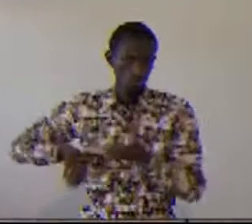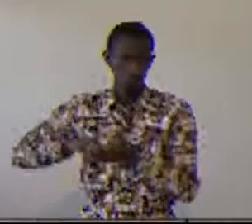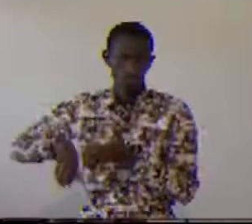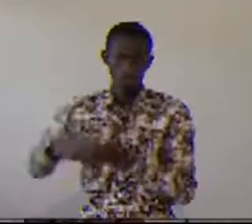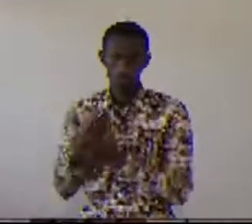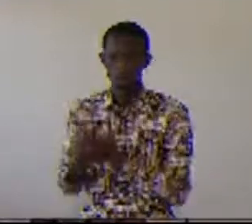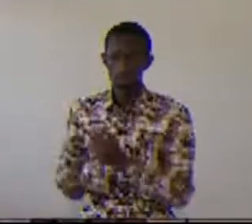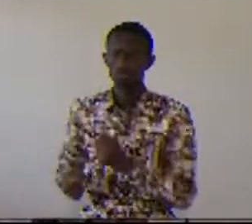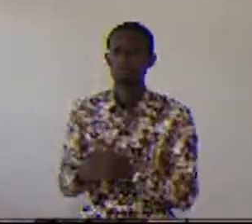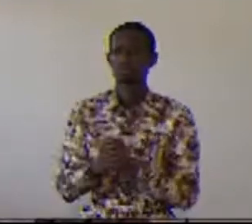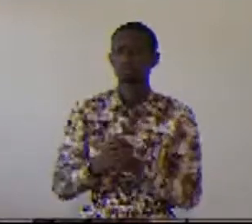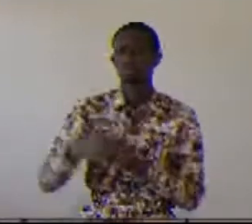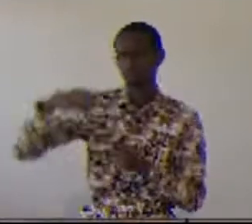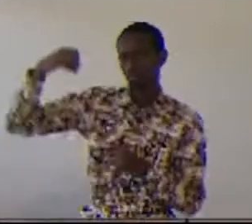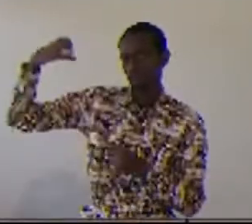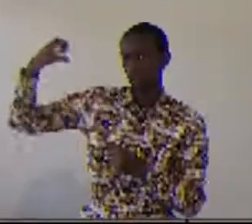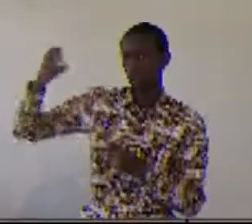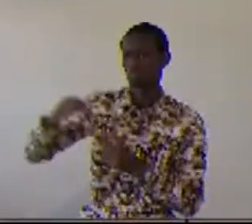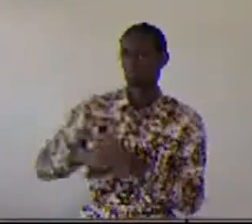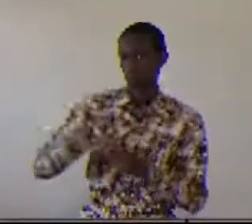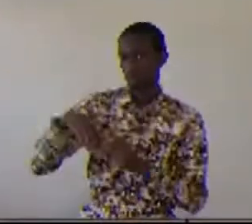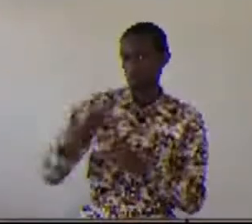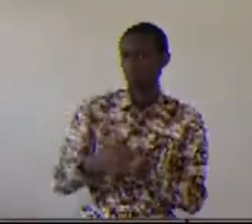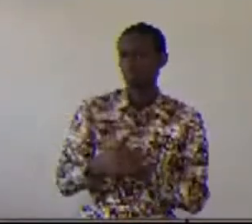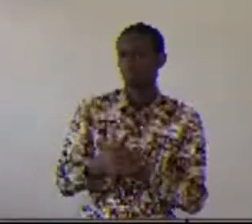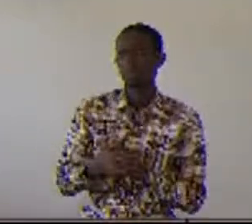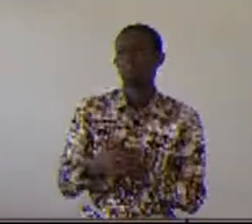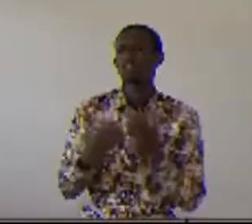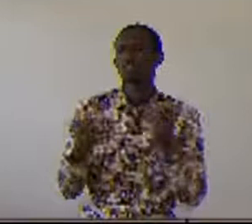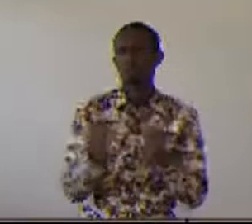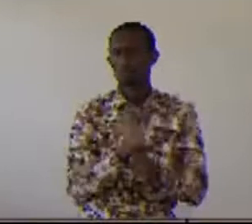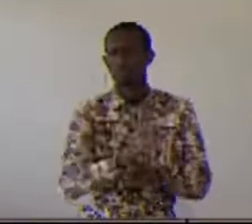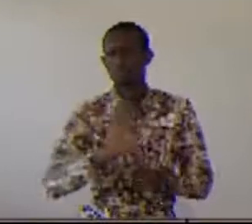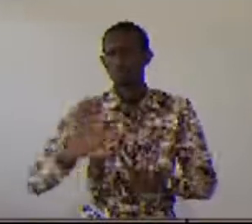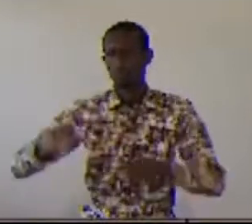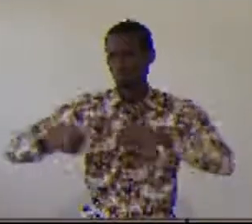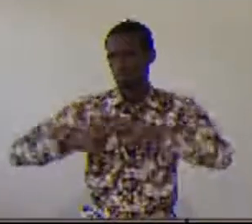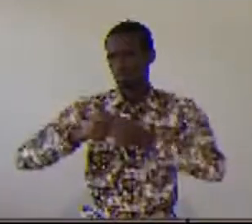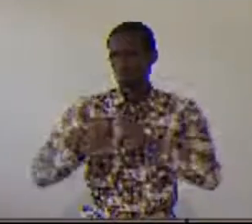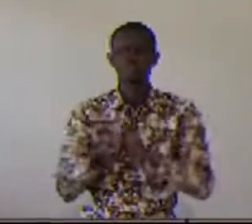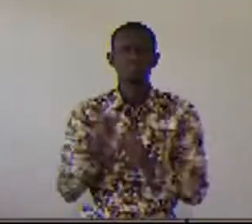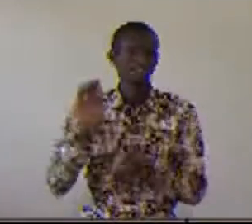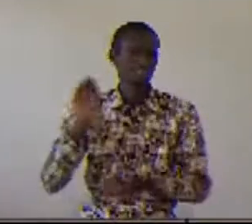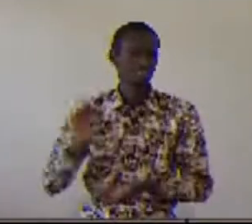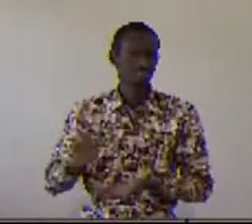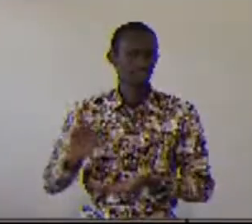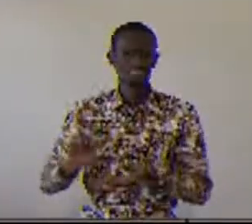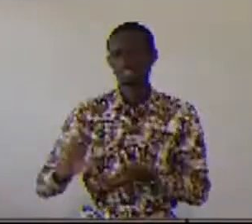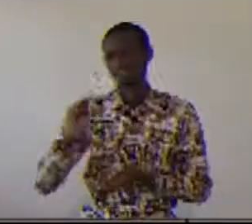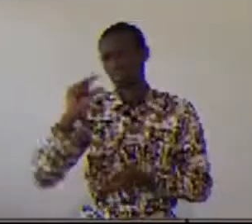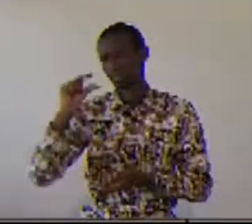metallic character. So from the metallic character, we can distinguish chemical elements